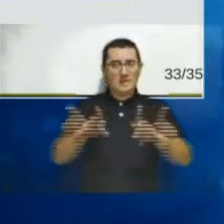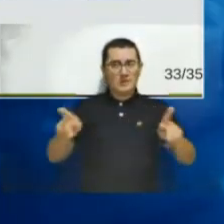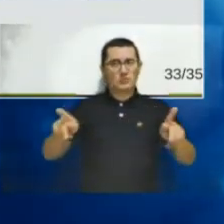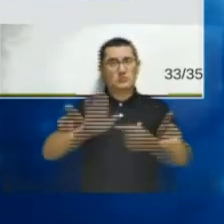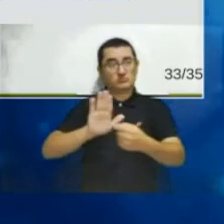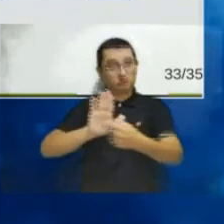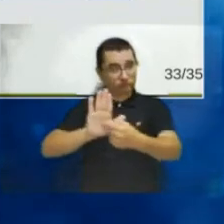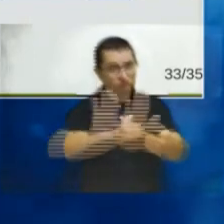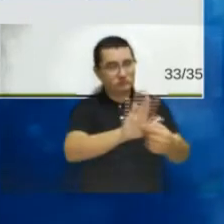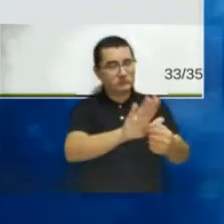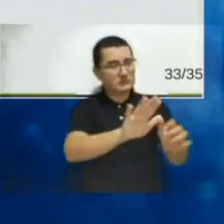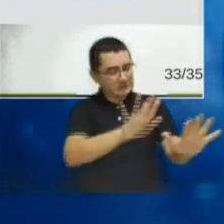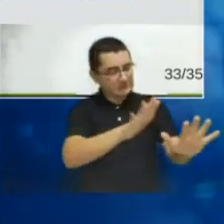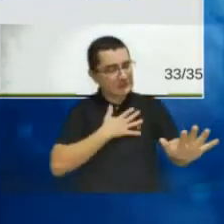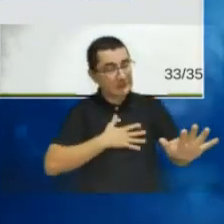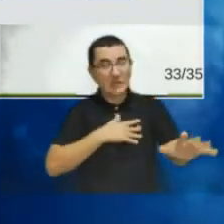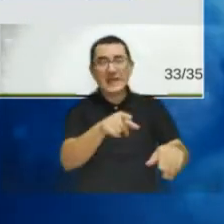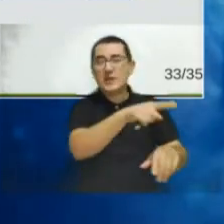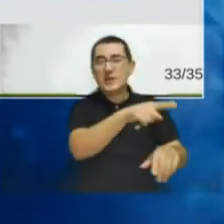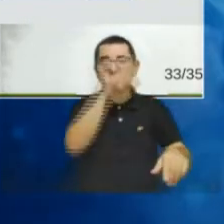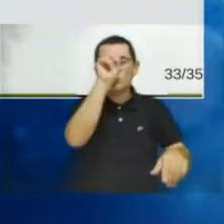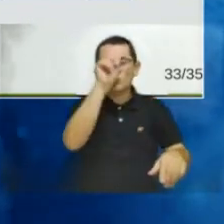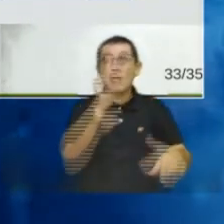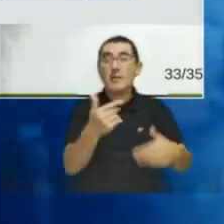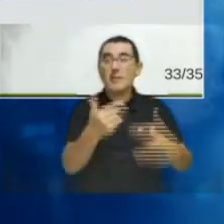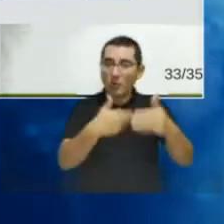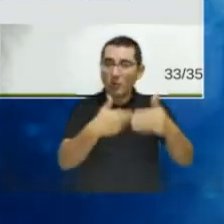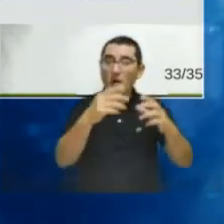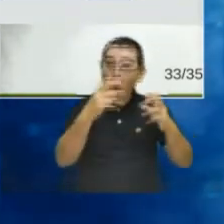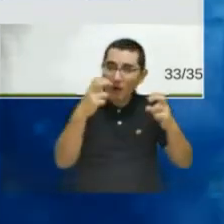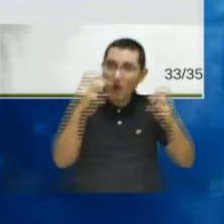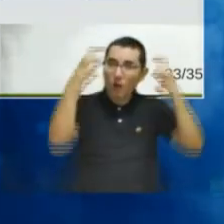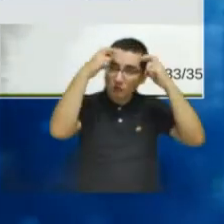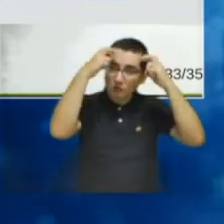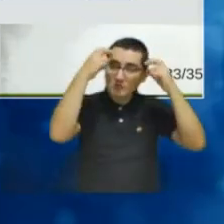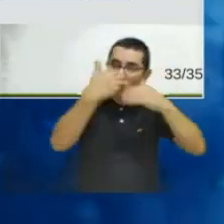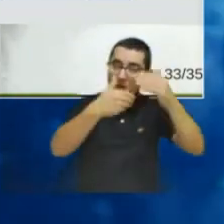And then we have there a greater knowledge of them we have there.